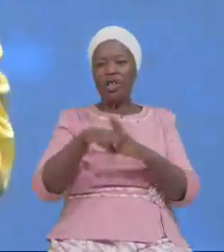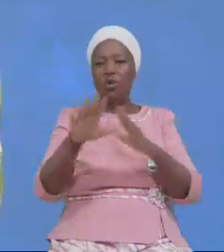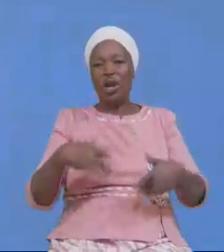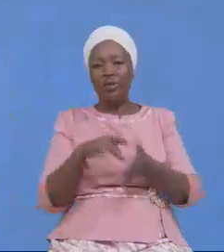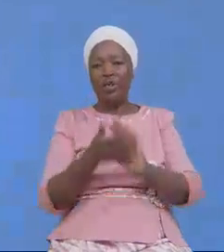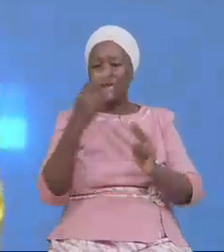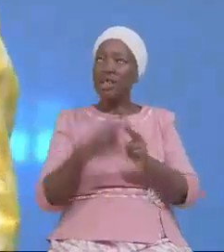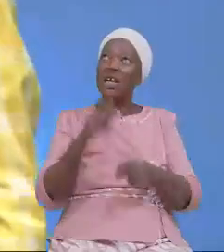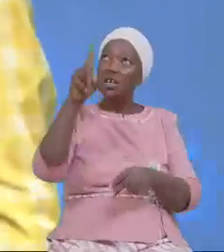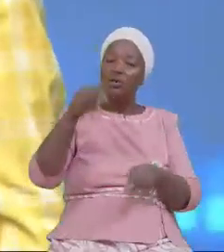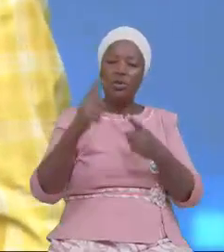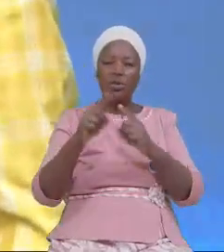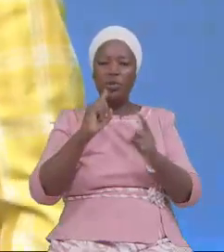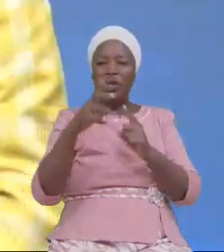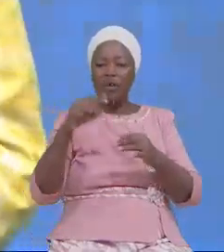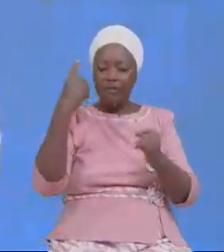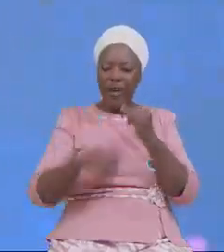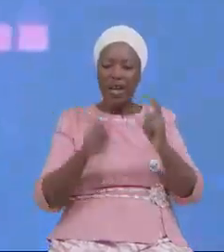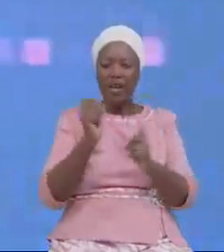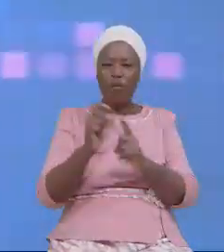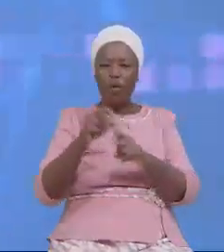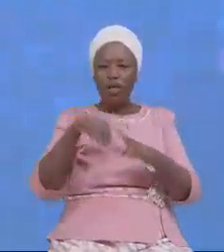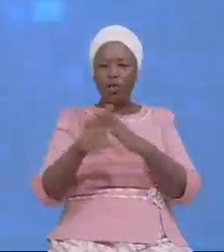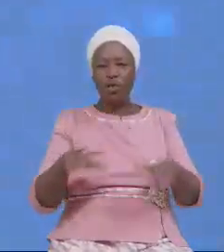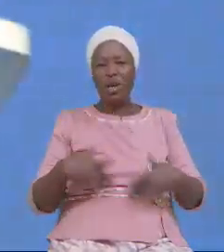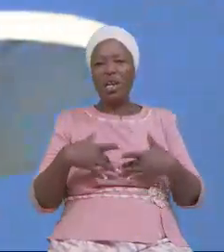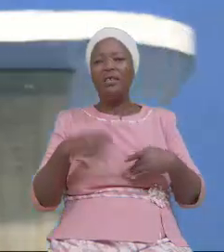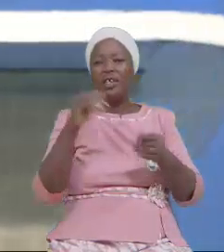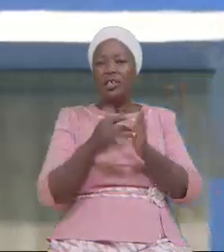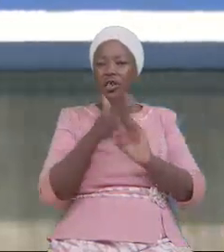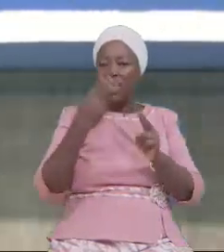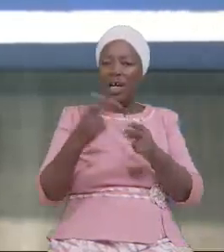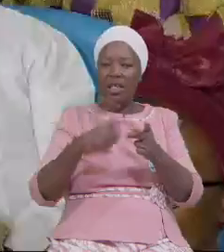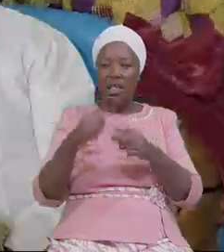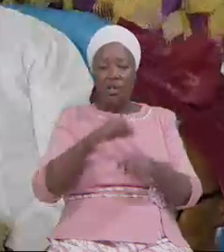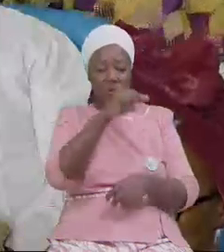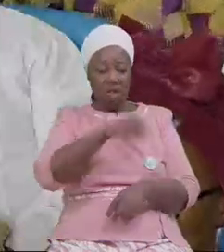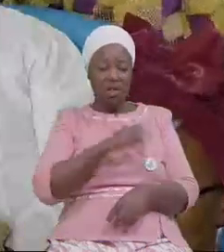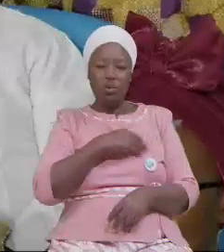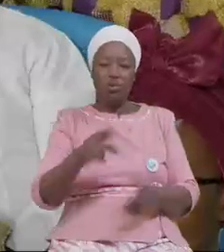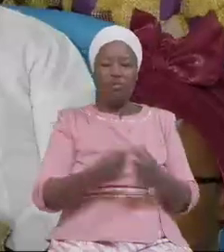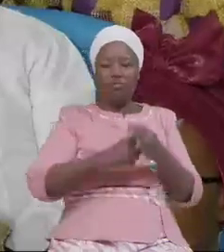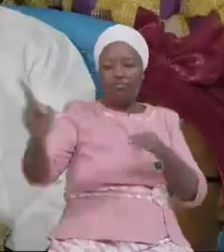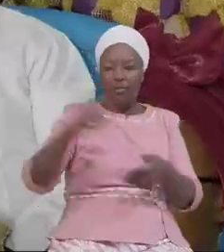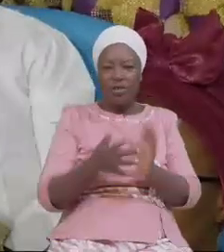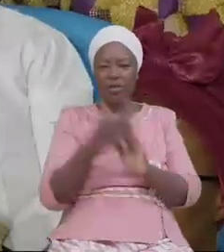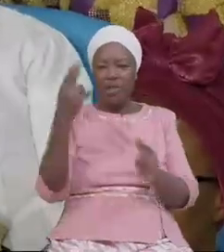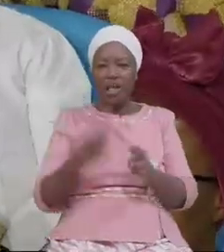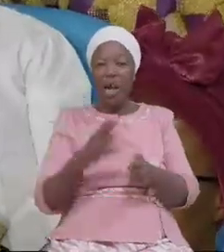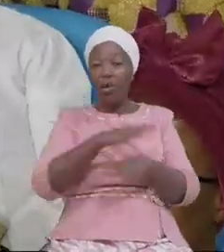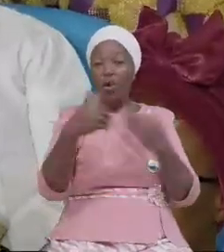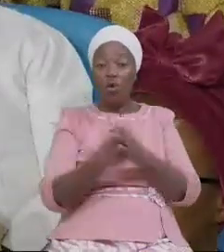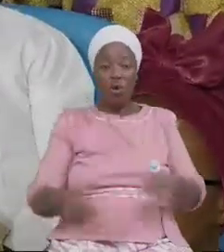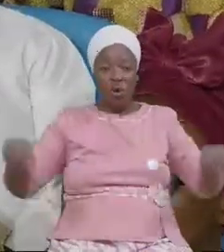going to speak the final word. And your guilt will vanish away. And all your